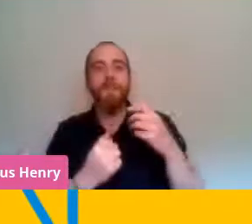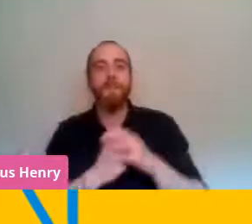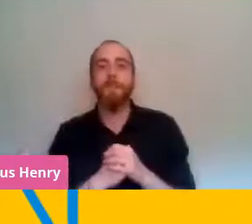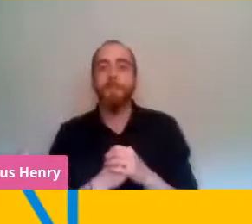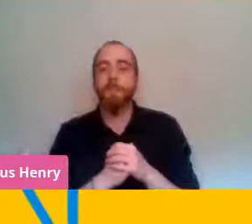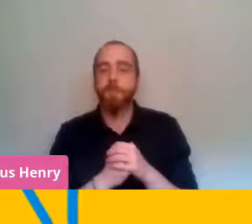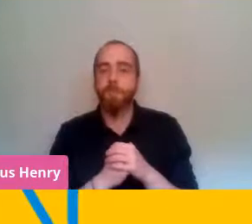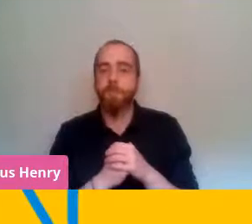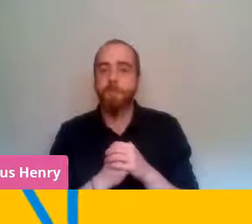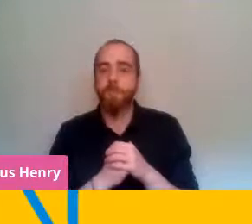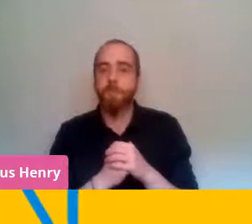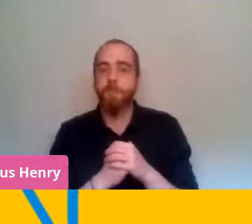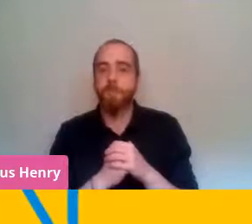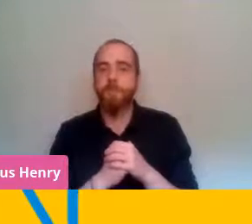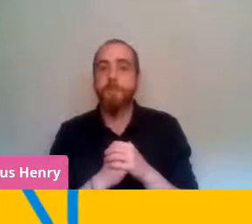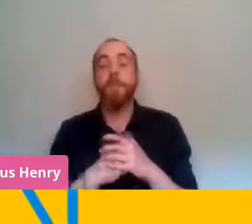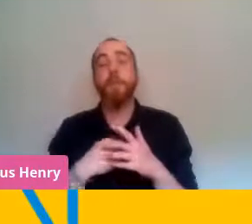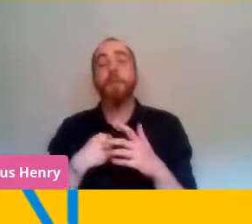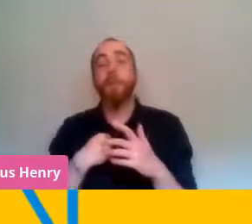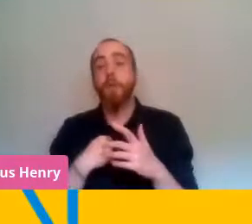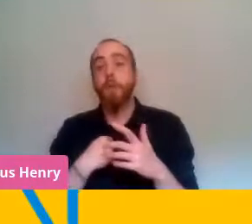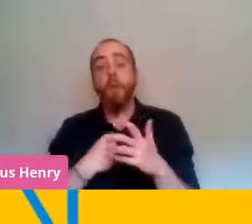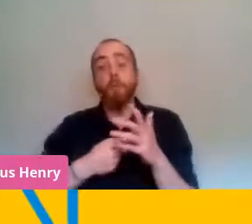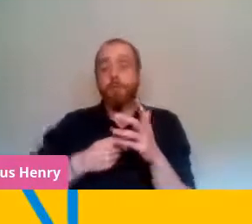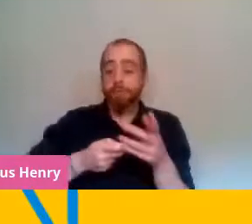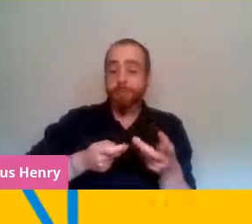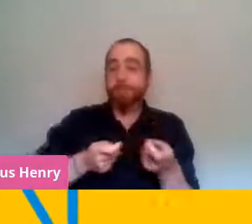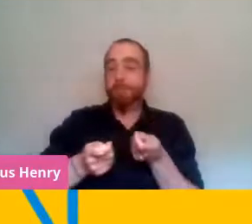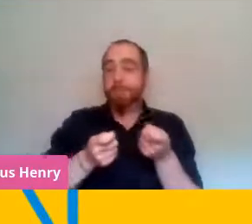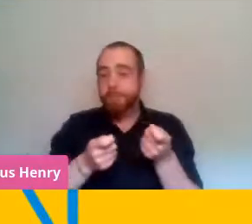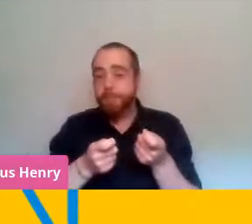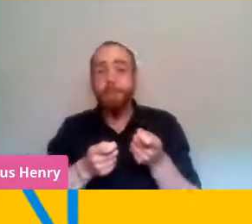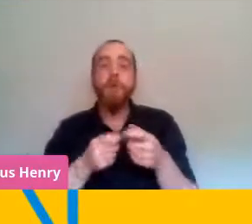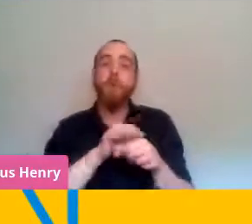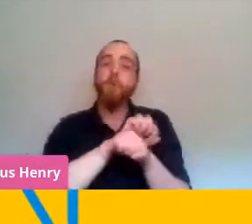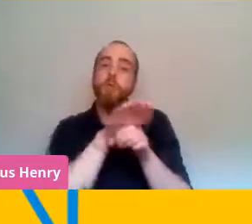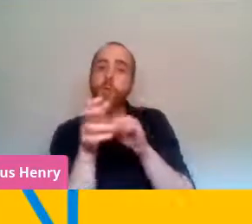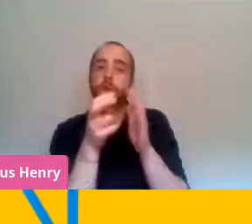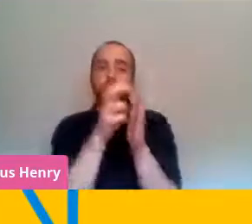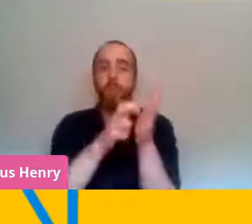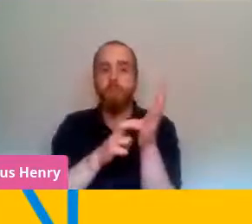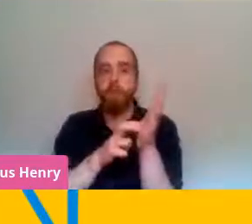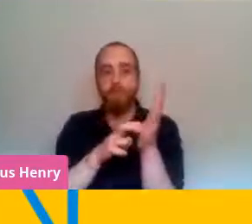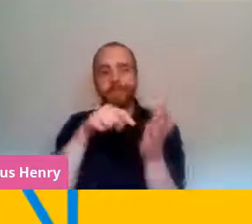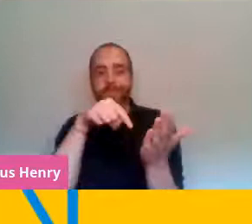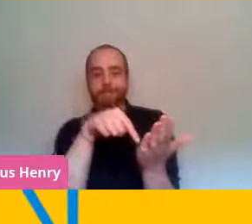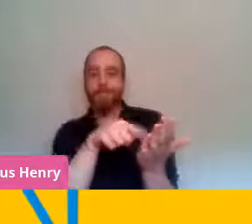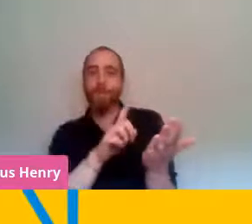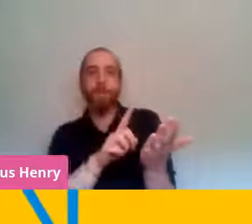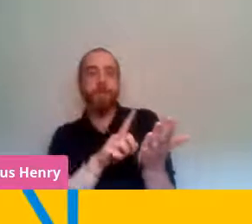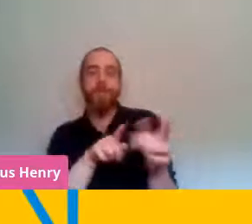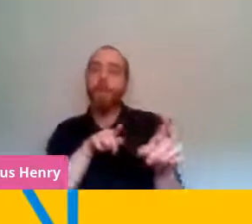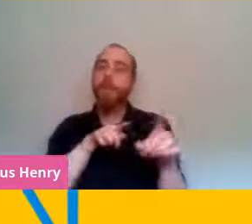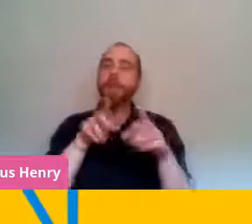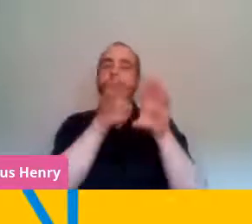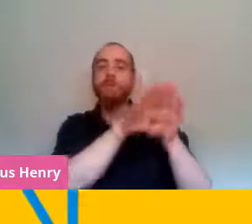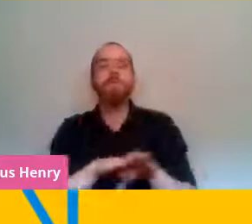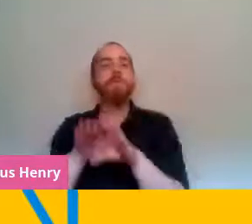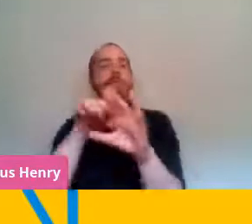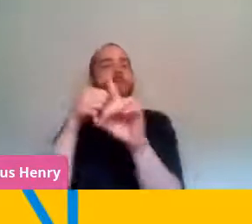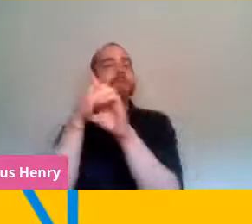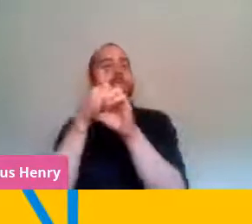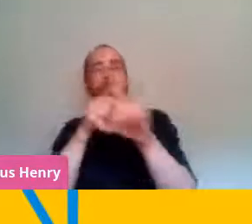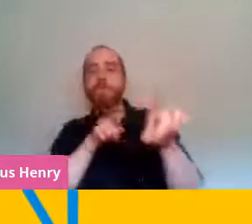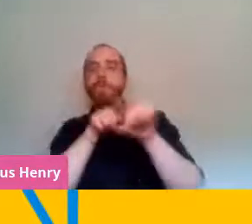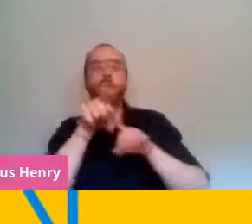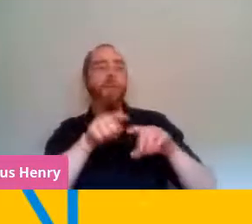am an organizer with Corona Contract, which is a national campaign to protect casualized workers. A lot of our organizers,